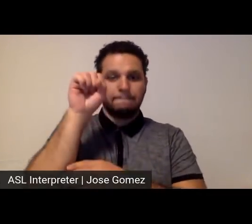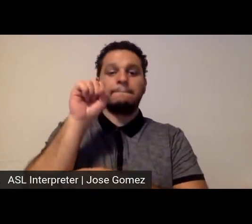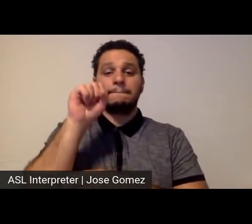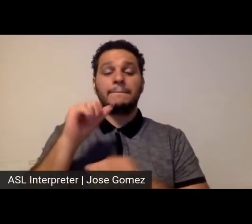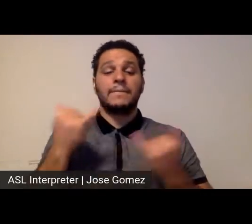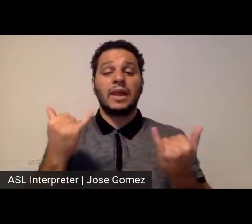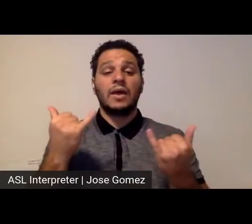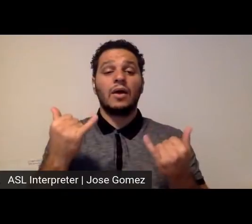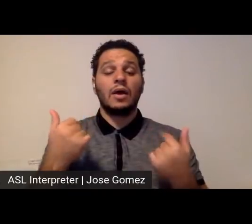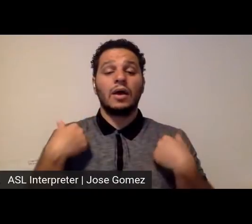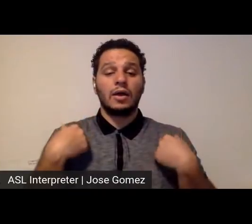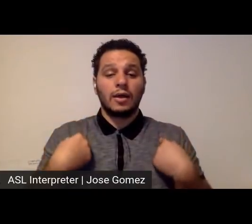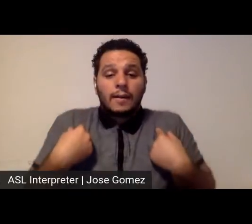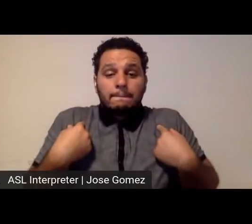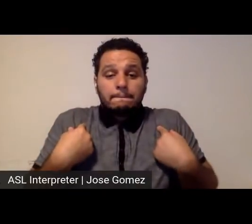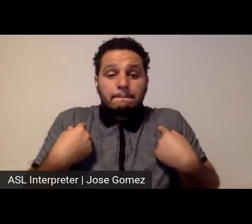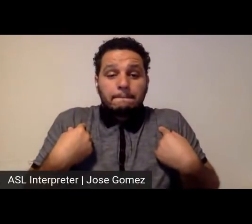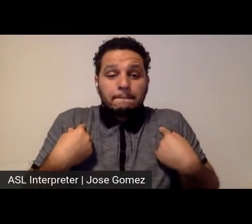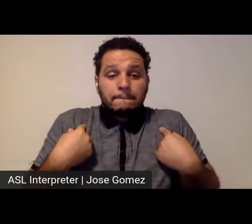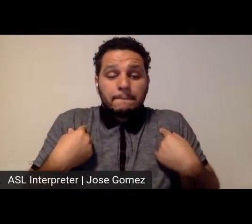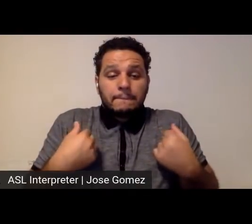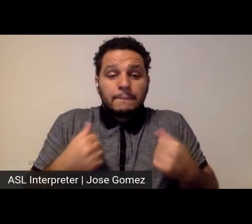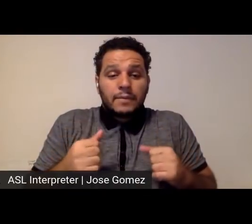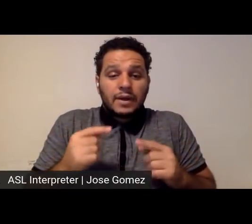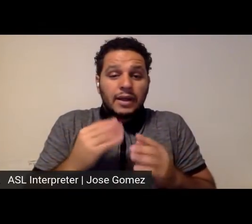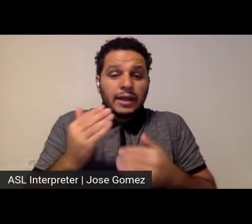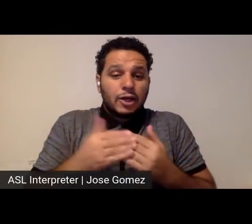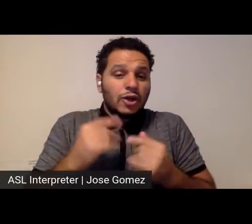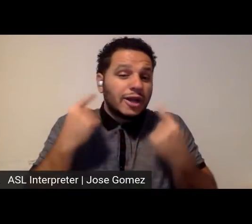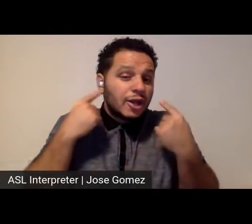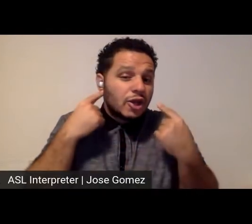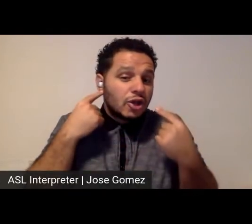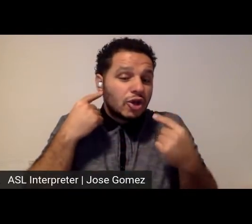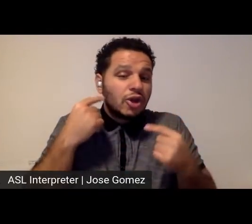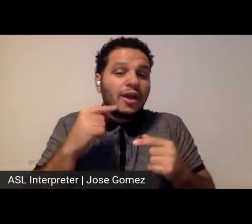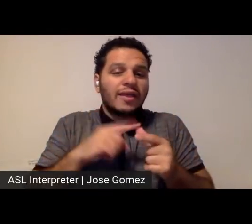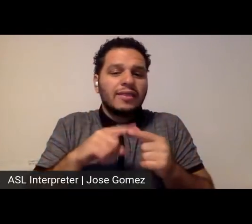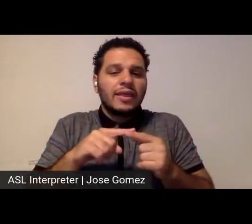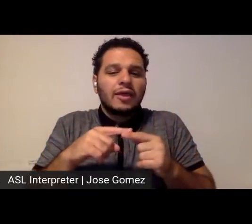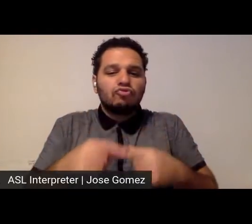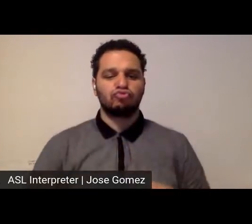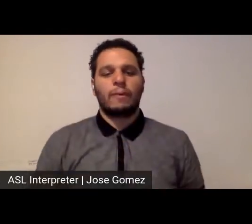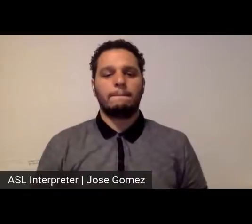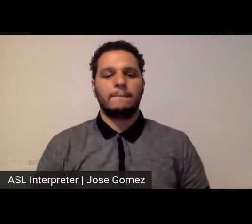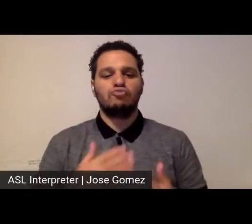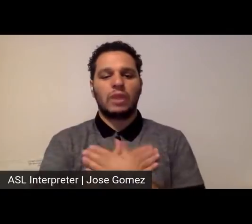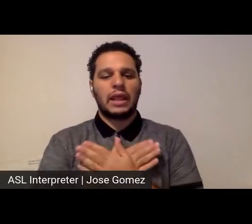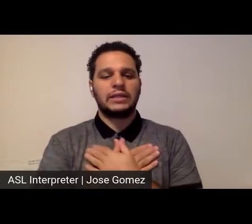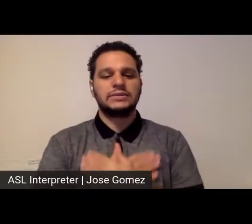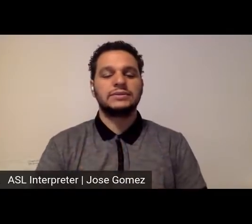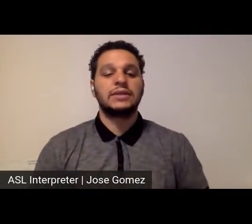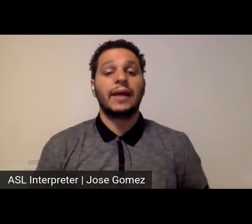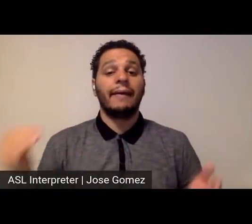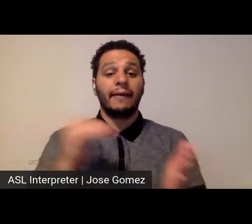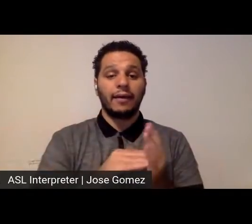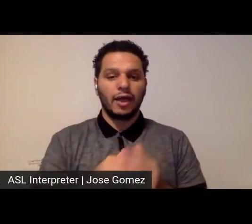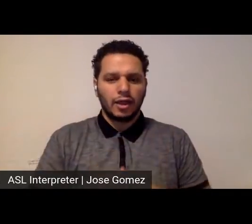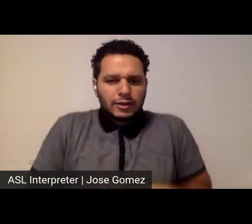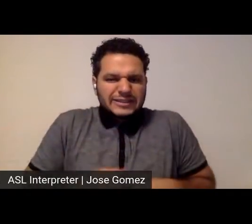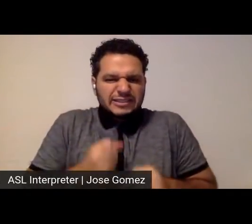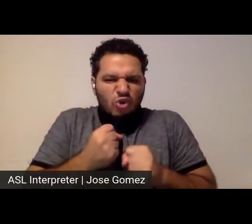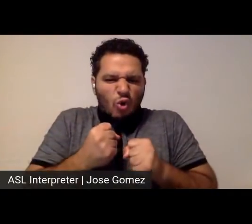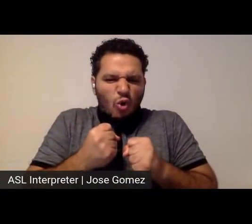will raise our shoulders up like earrings and then just relax them. Again, make tension in